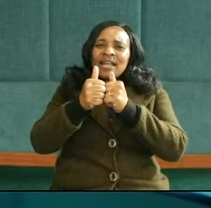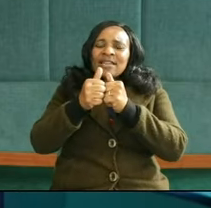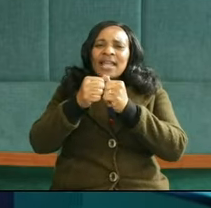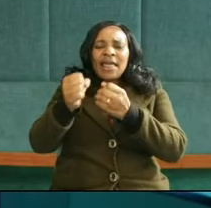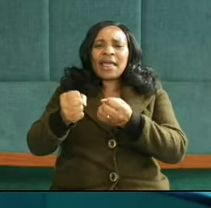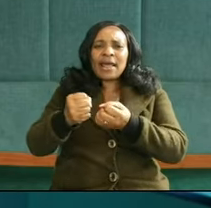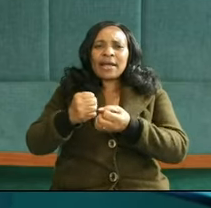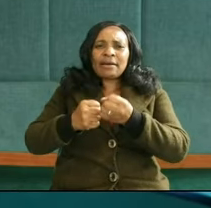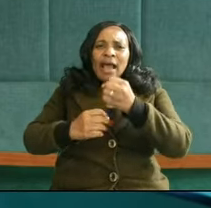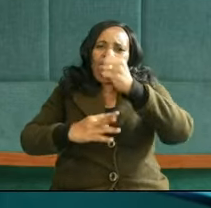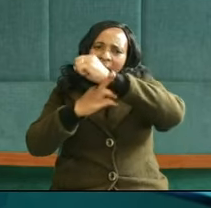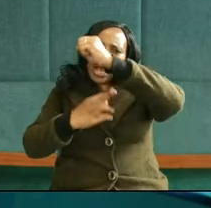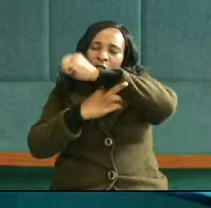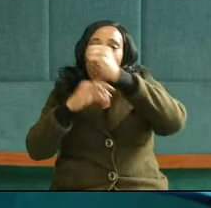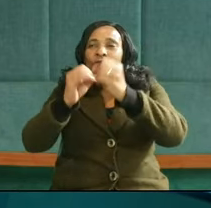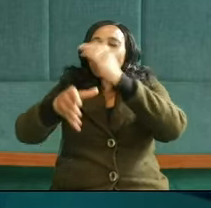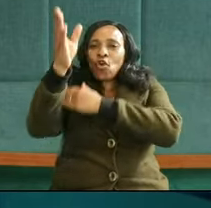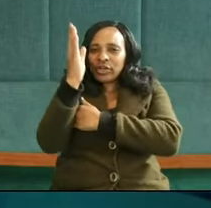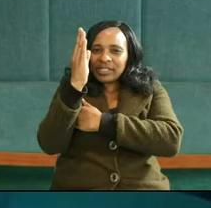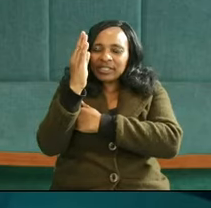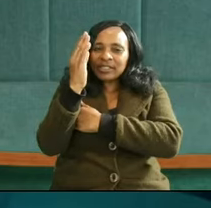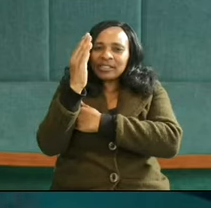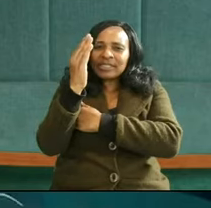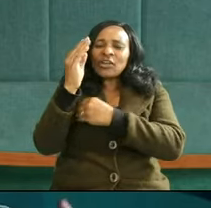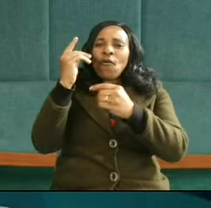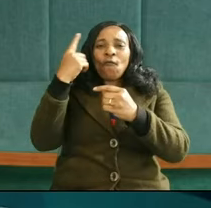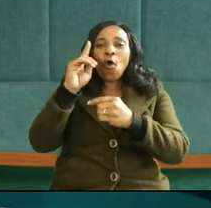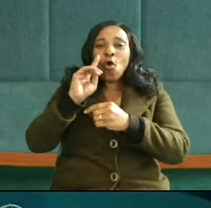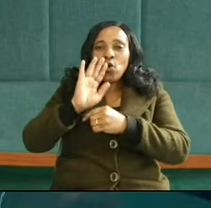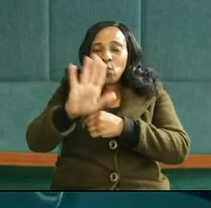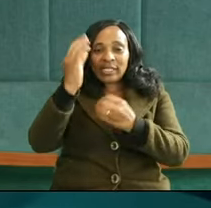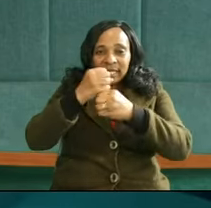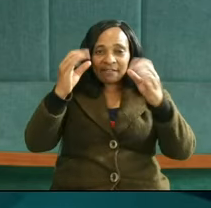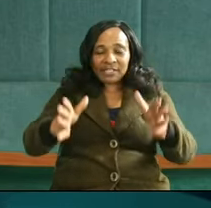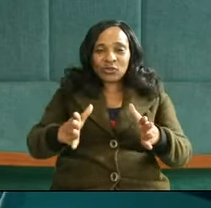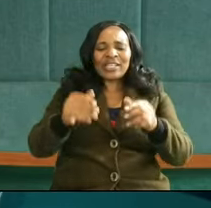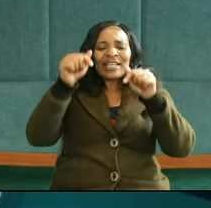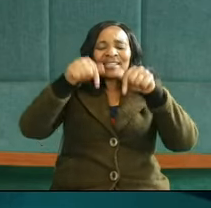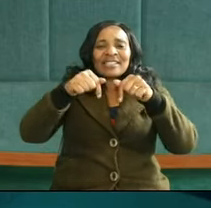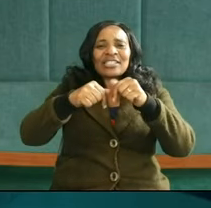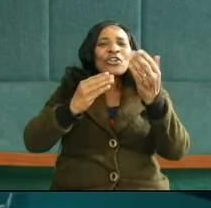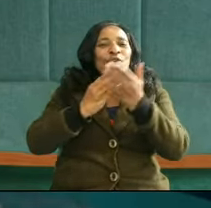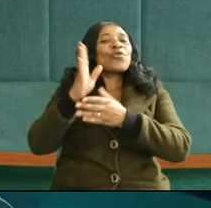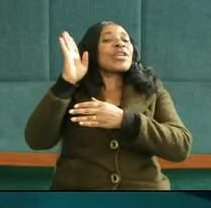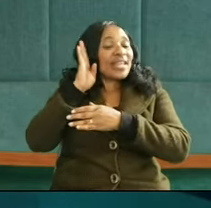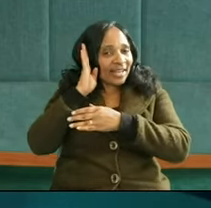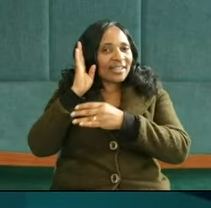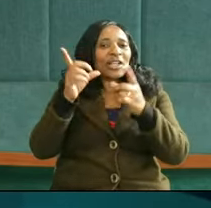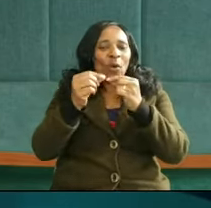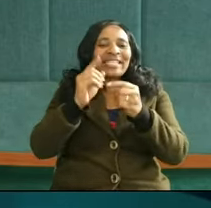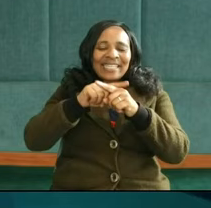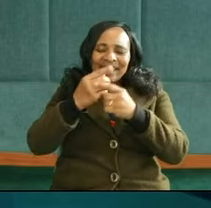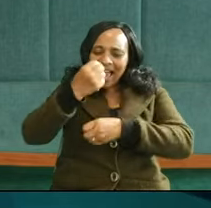salvation. The word of God is his agent for salvation. So it is by hearing the word and reading of the word of God